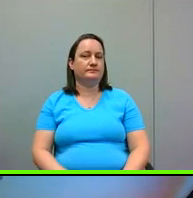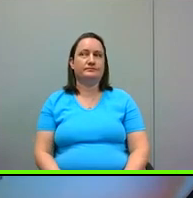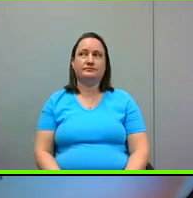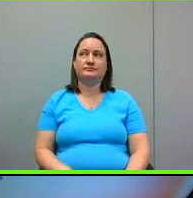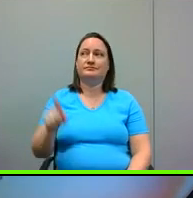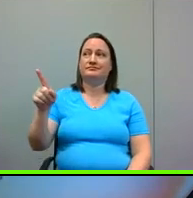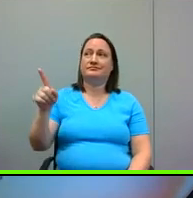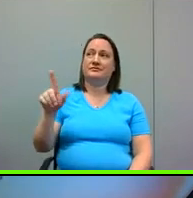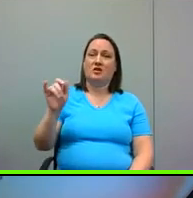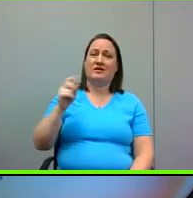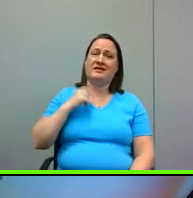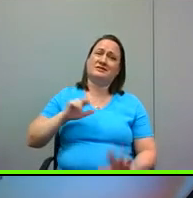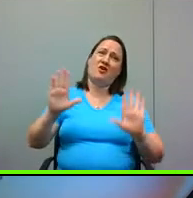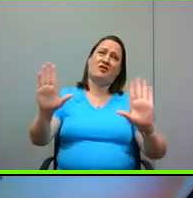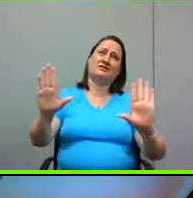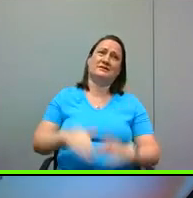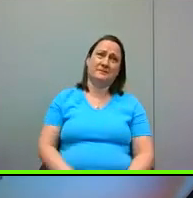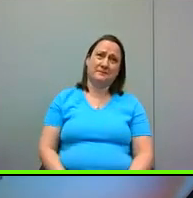That's awesome.